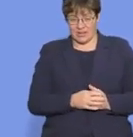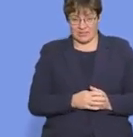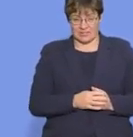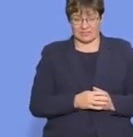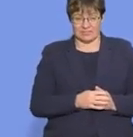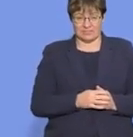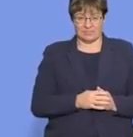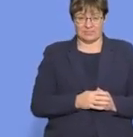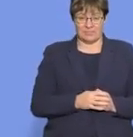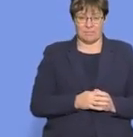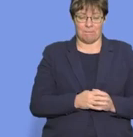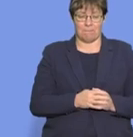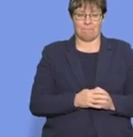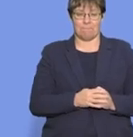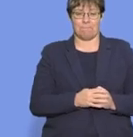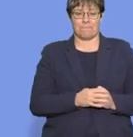today.